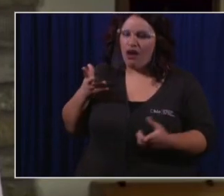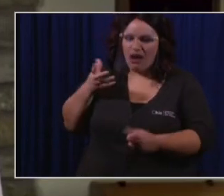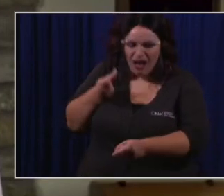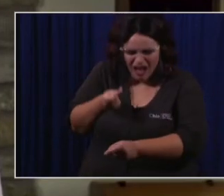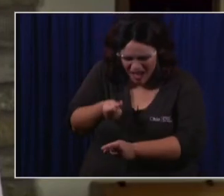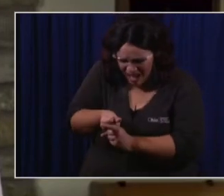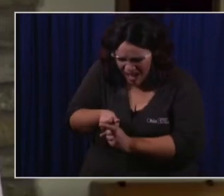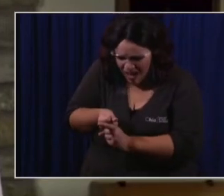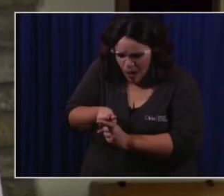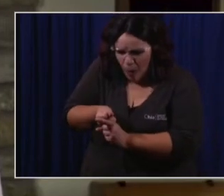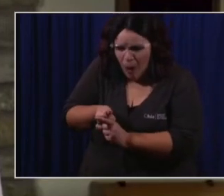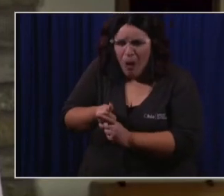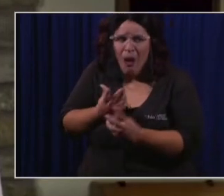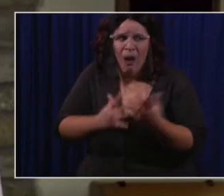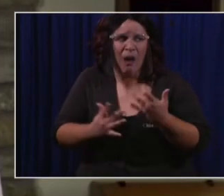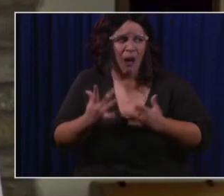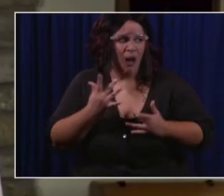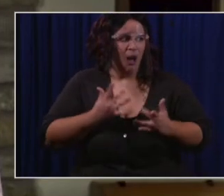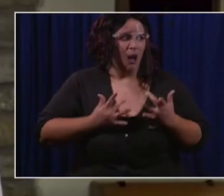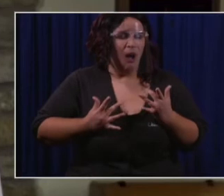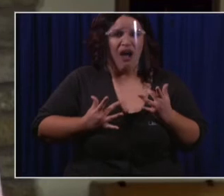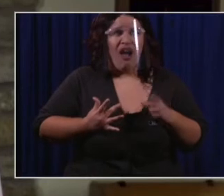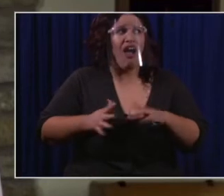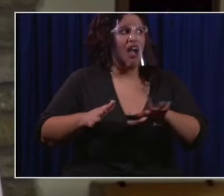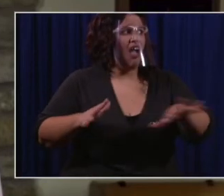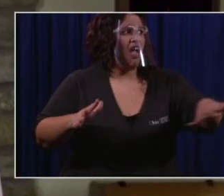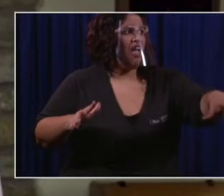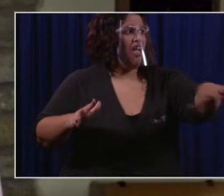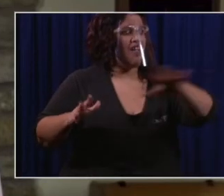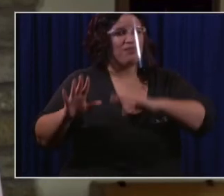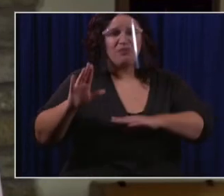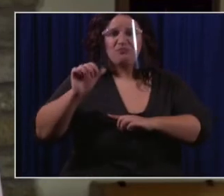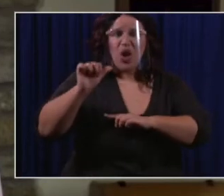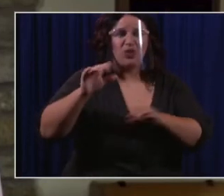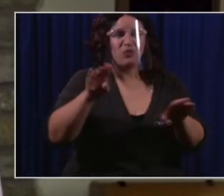need for the public good to close the bars at 10 o'clock.